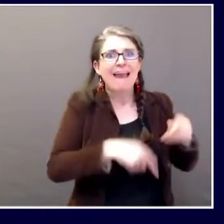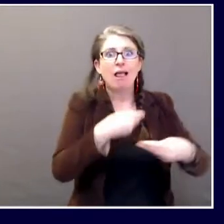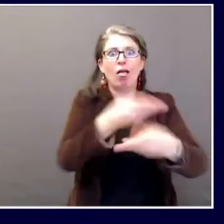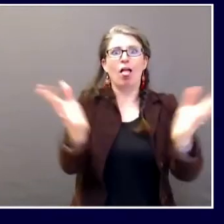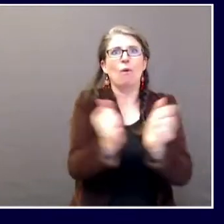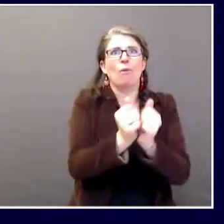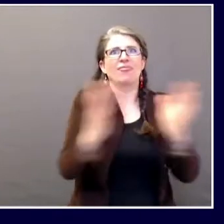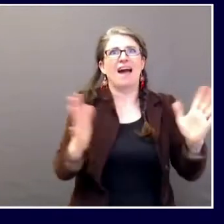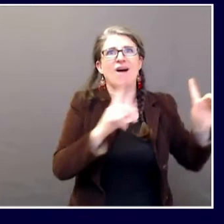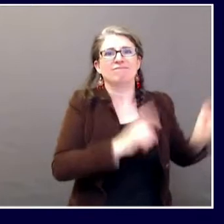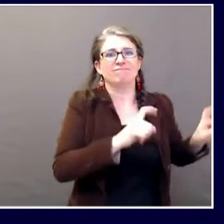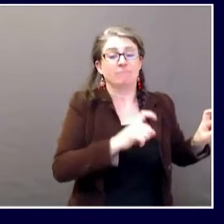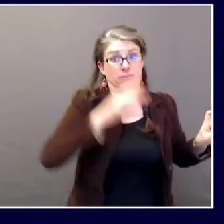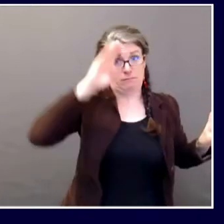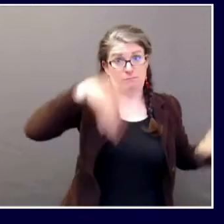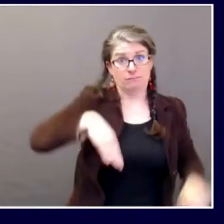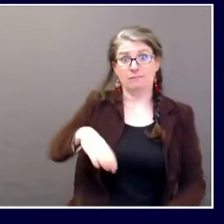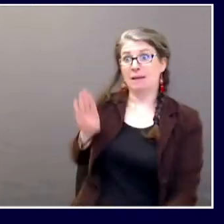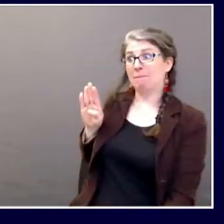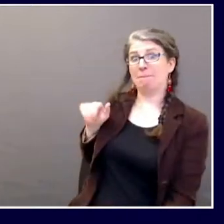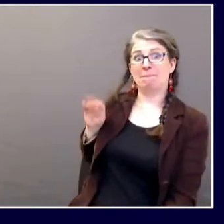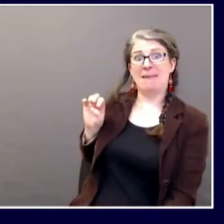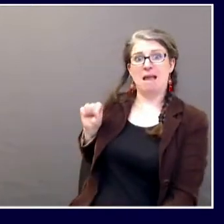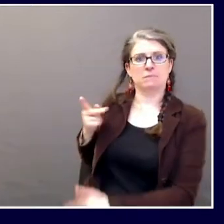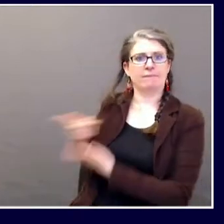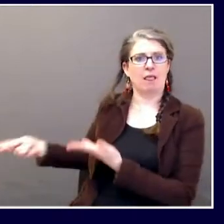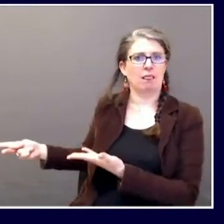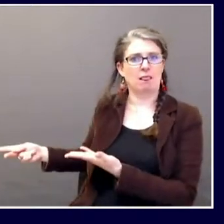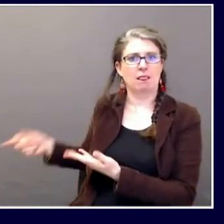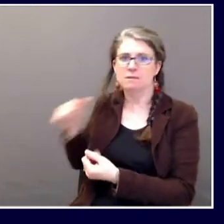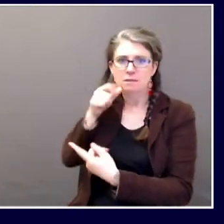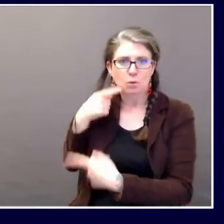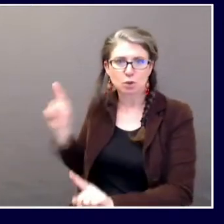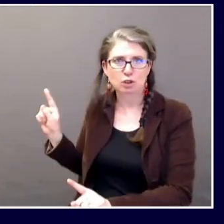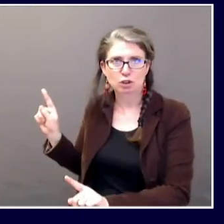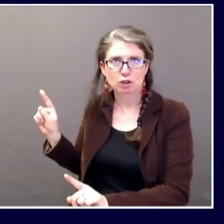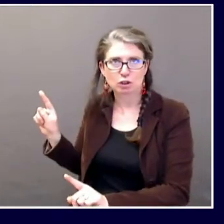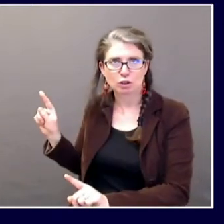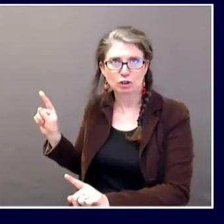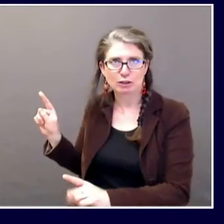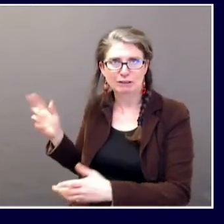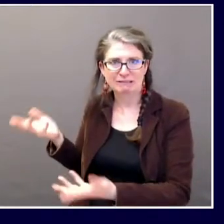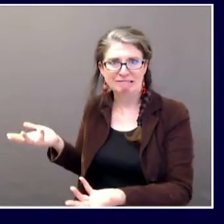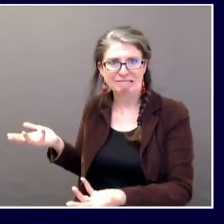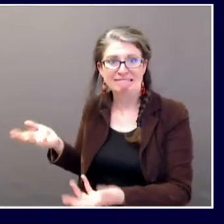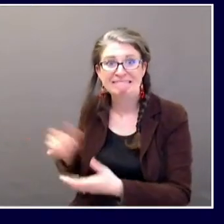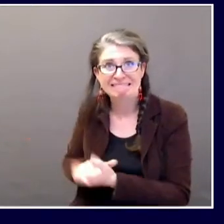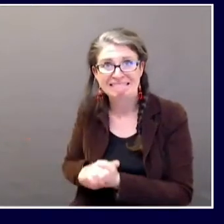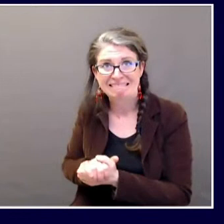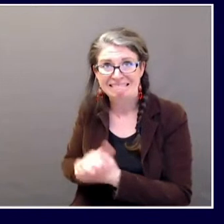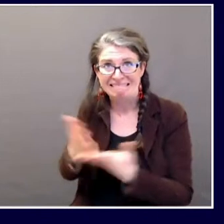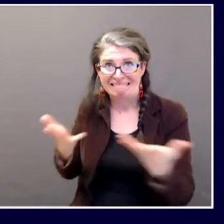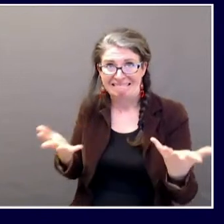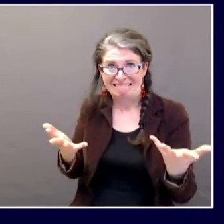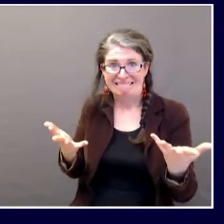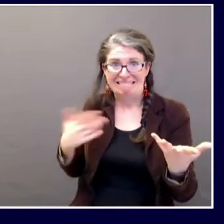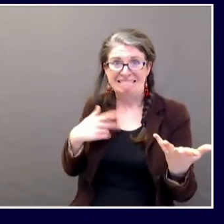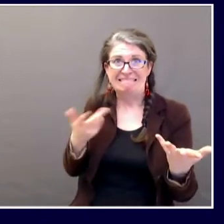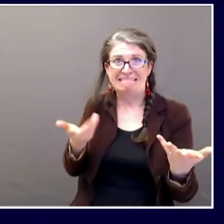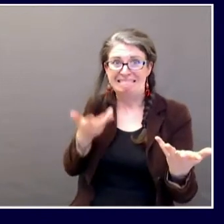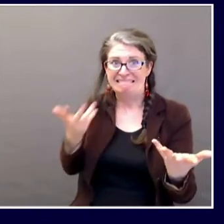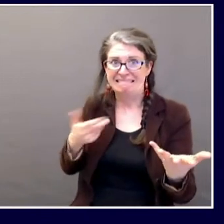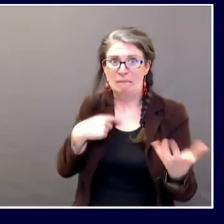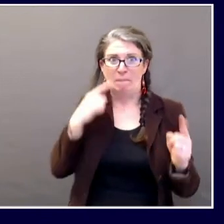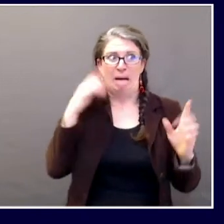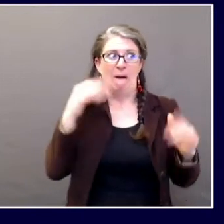way. Appointments were canceled mysteriously, so on and so forth. And there's been some recent reporting just in the last 24